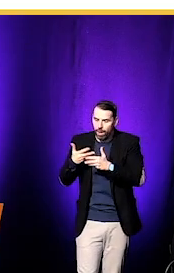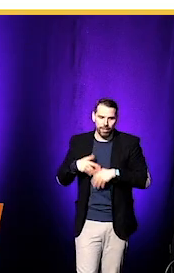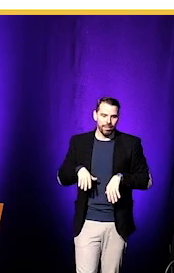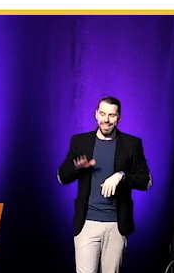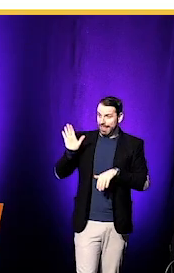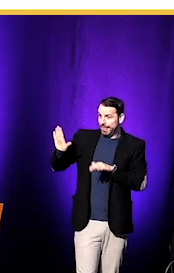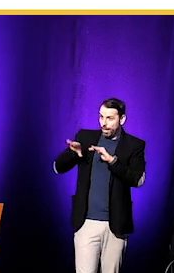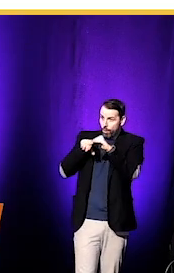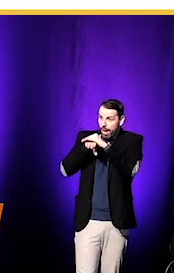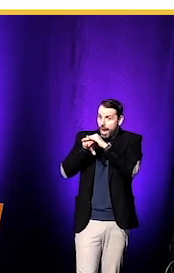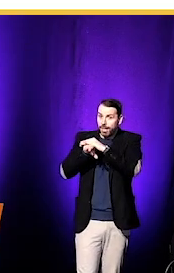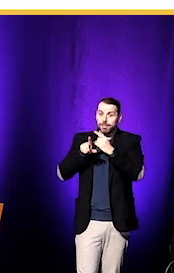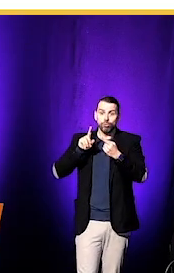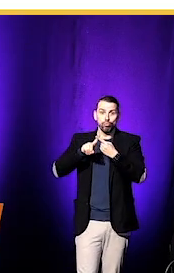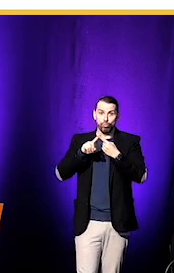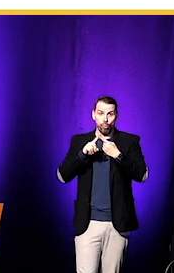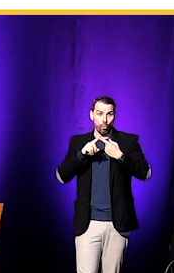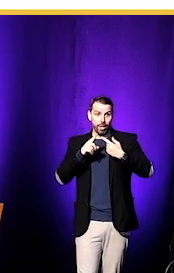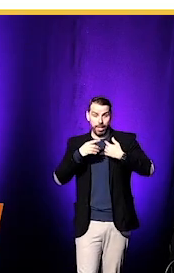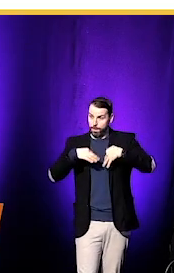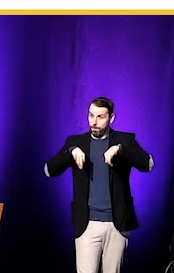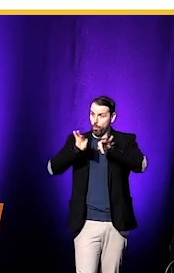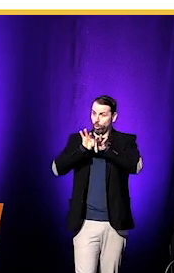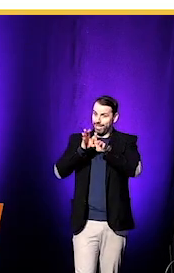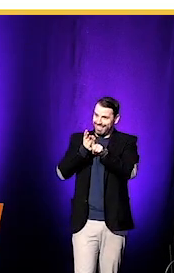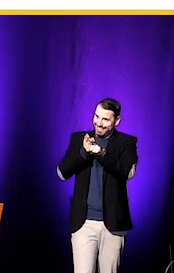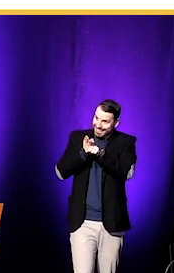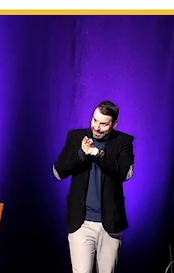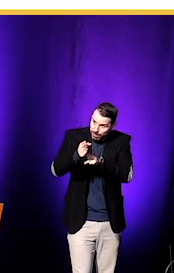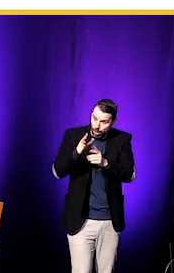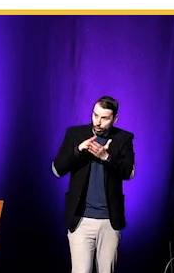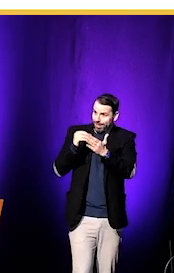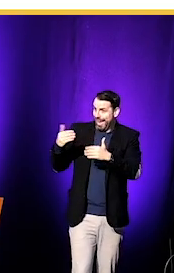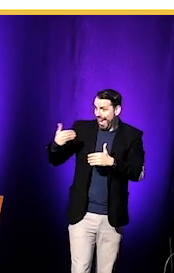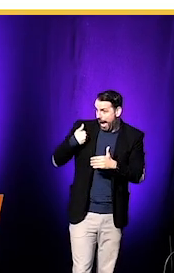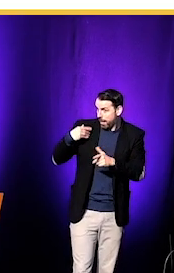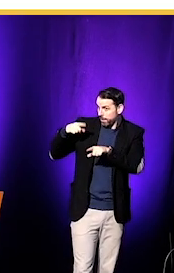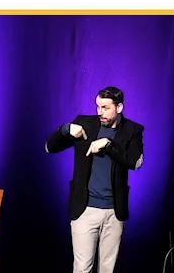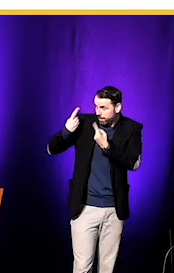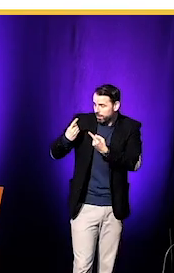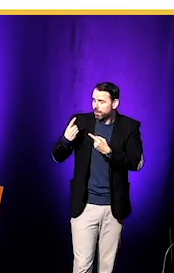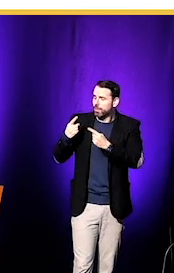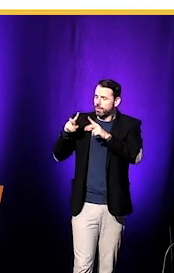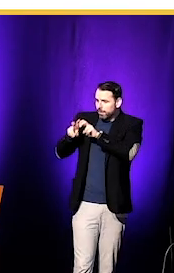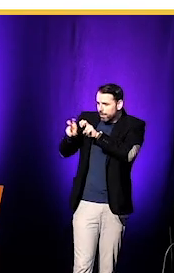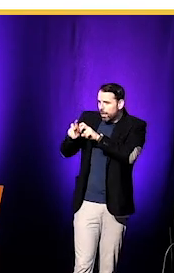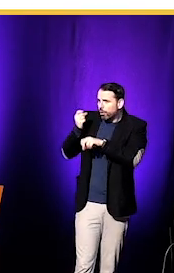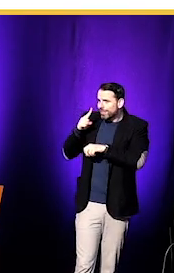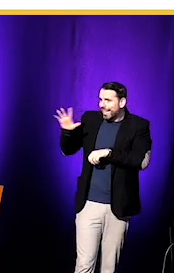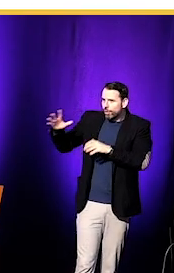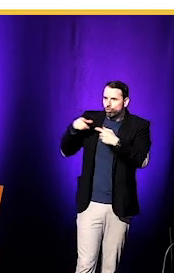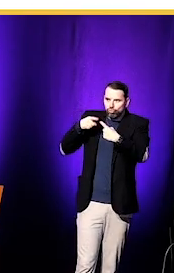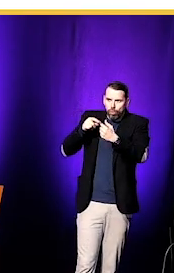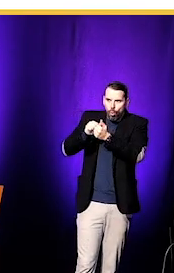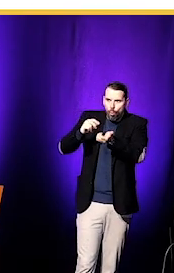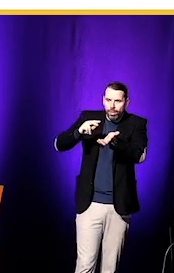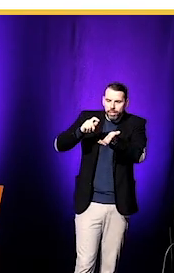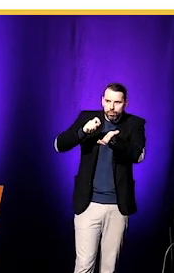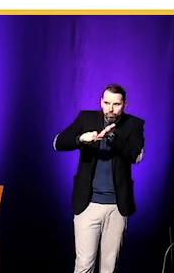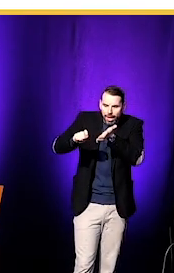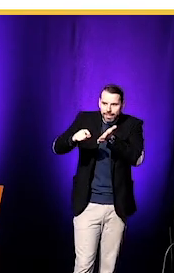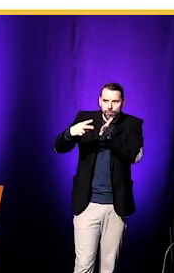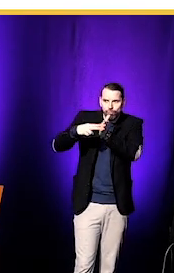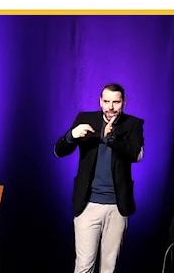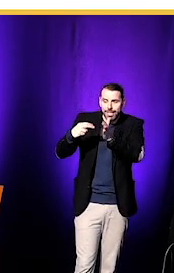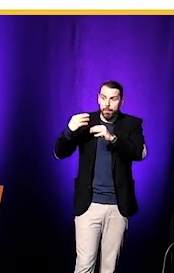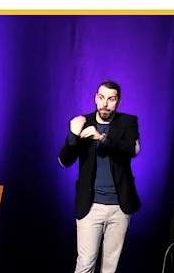access to meaningful disciplinary learning, to better understand their struggles with reading and writing and math, for